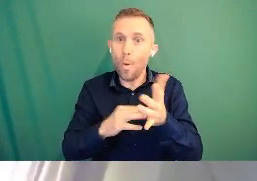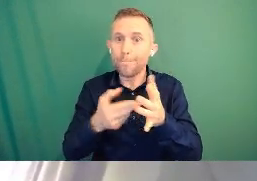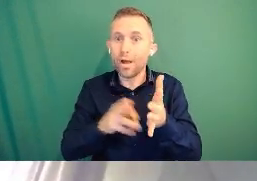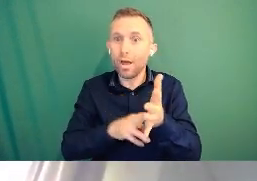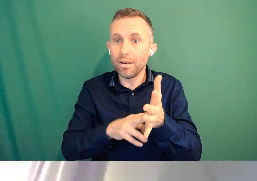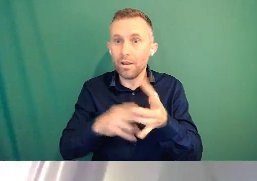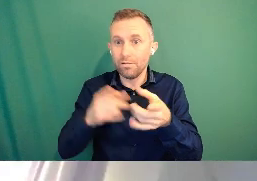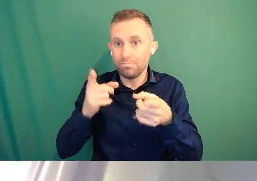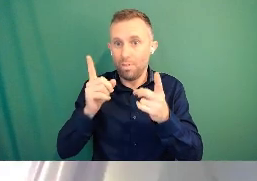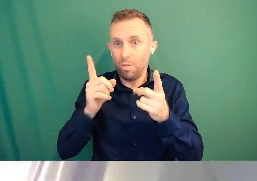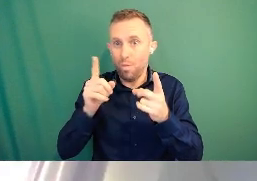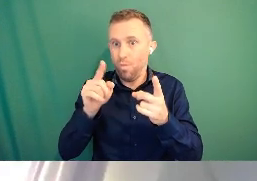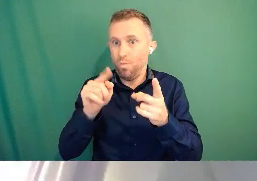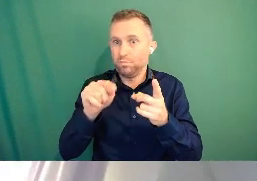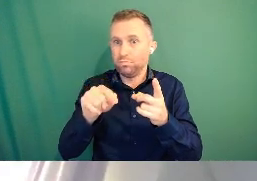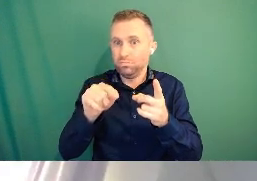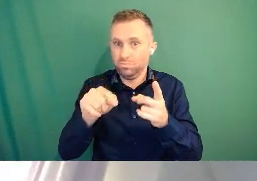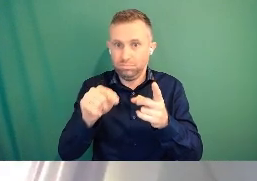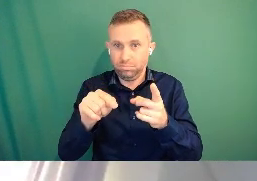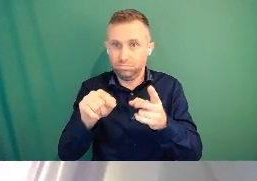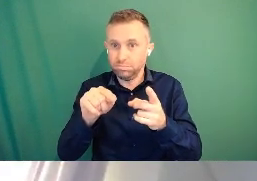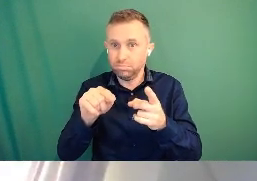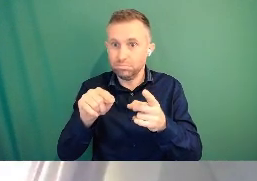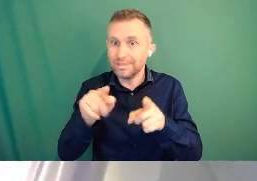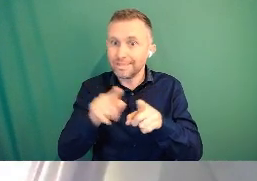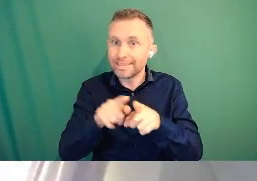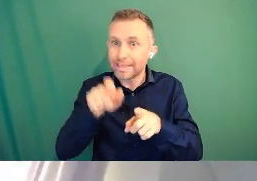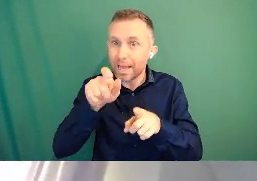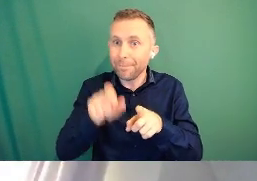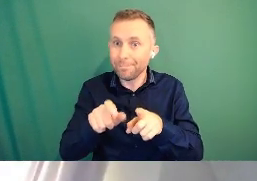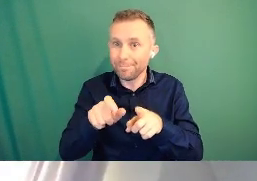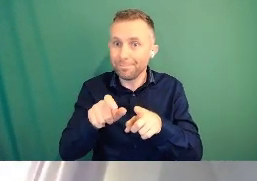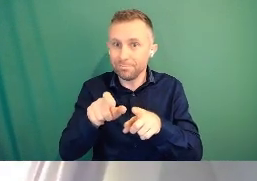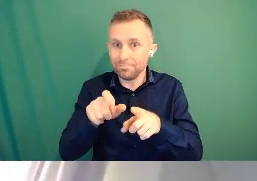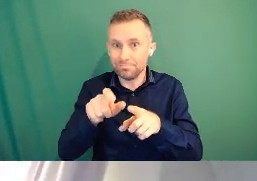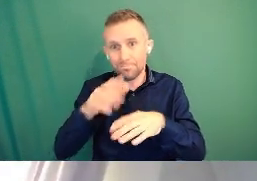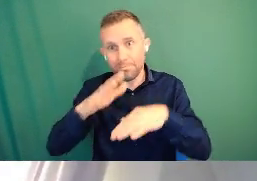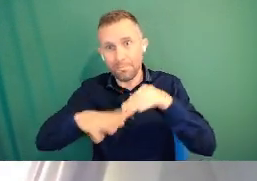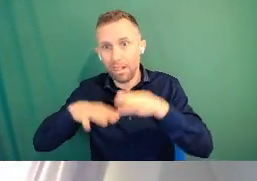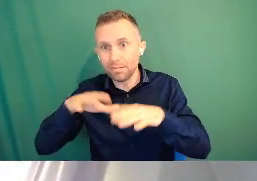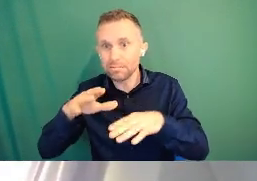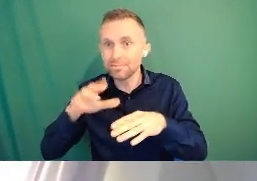He also built Caerphilly Castle, which is a very close castle to Castell Coch.